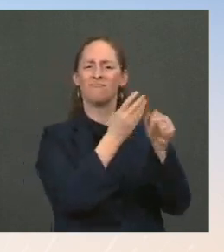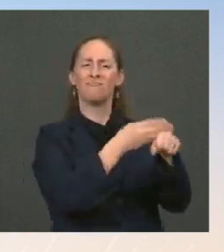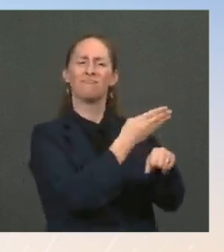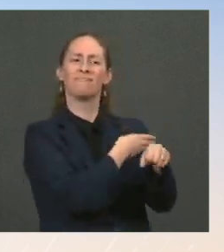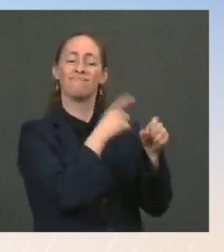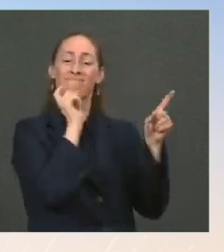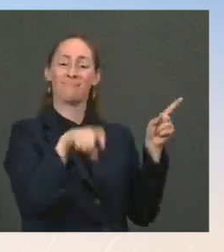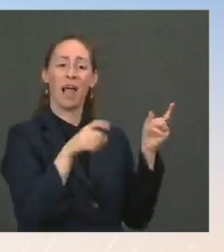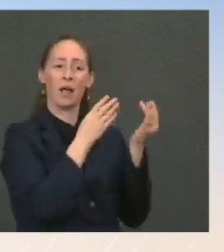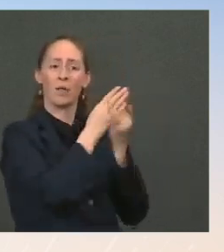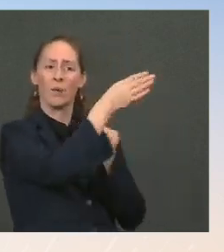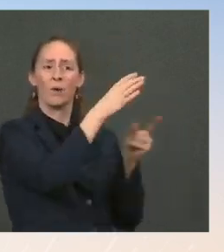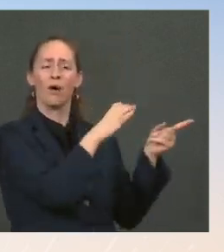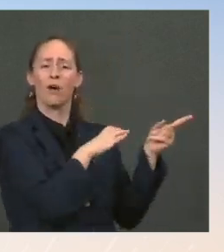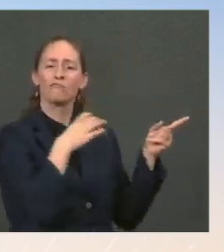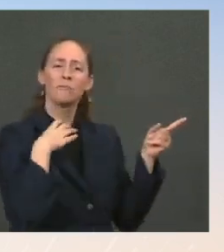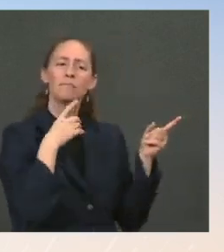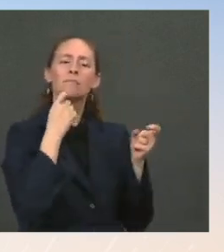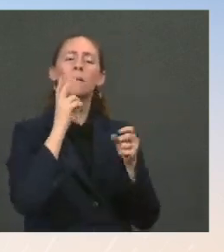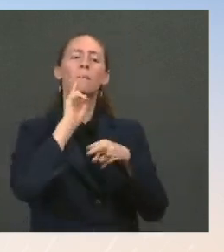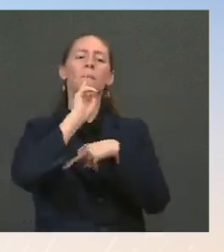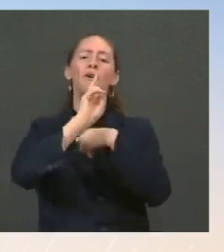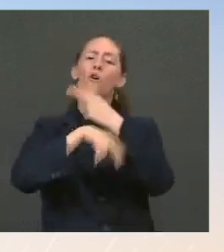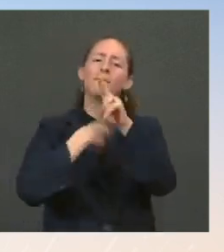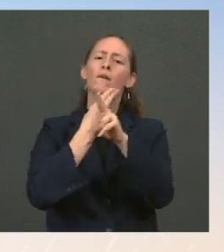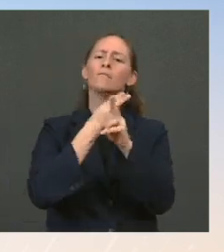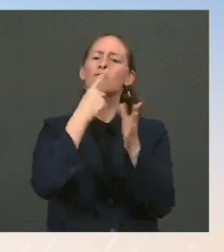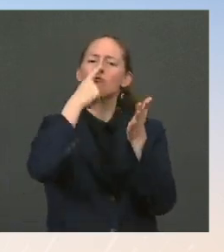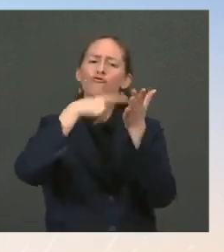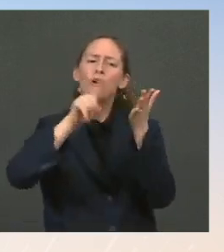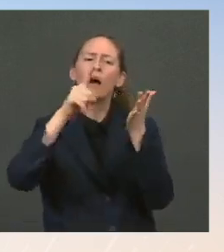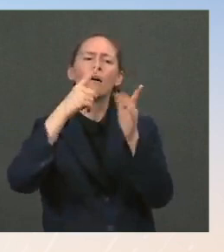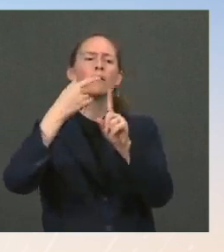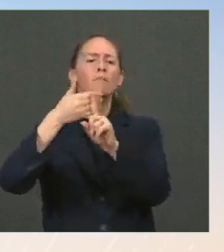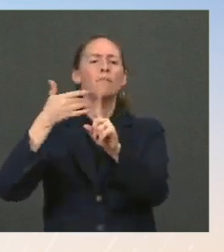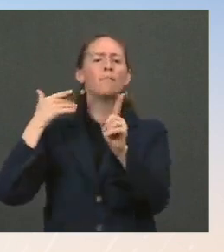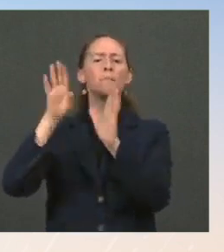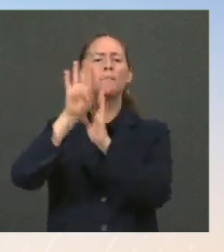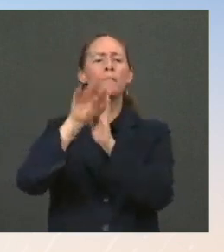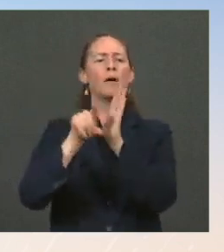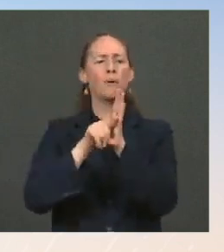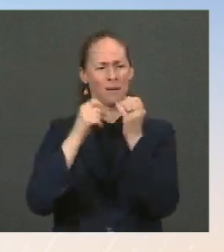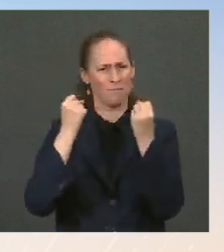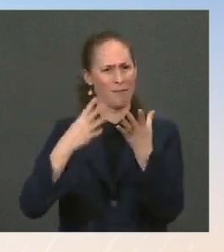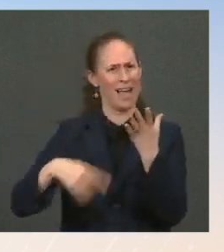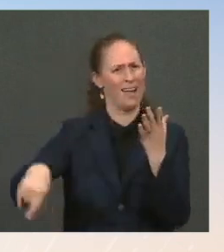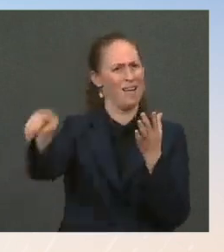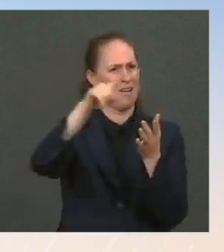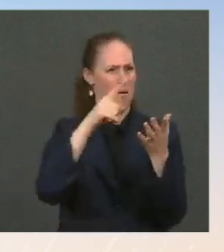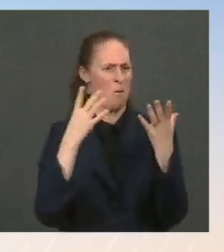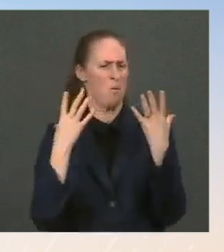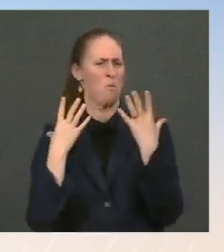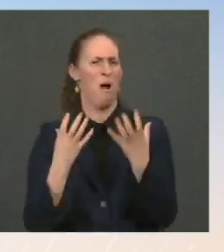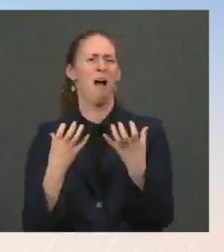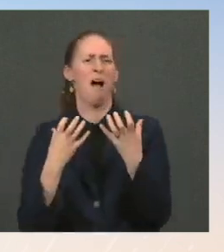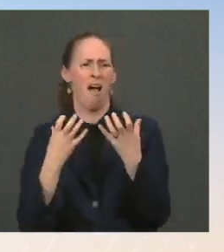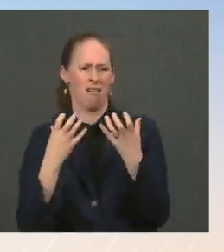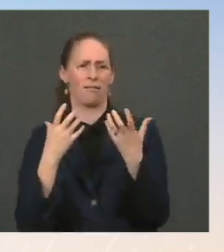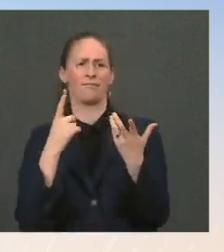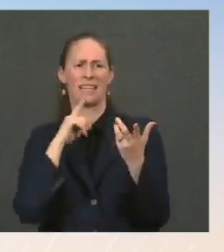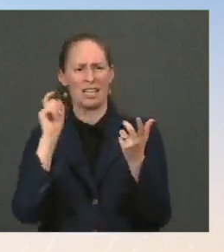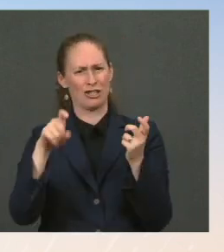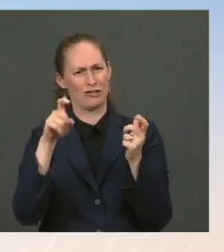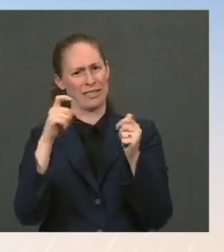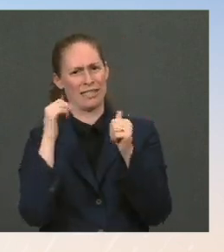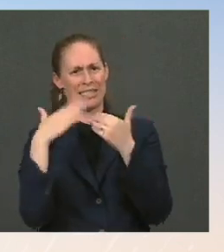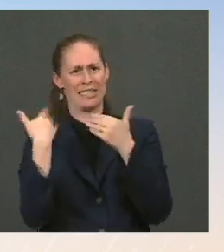checks approved. They're supported by the vast majority of the public, as are assault weapons bans. But in addition to that, we also have